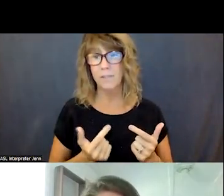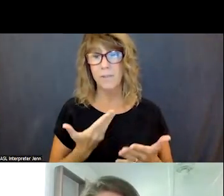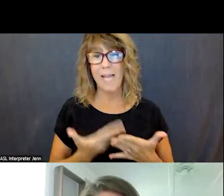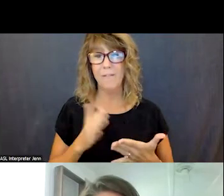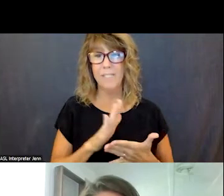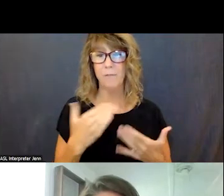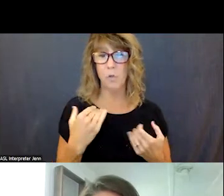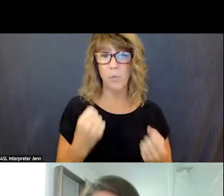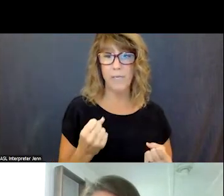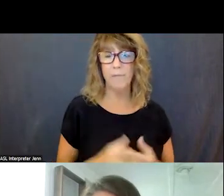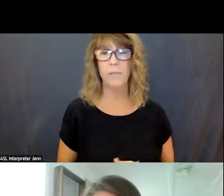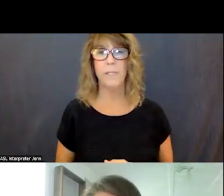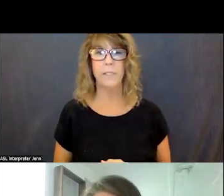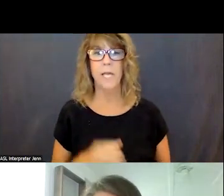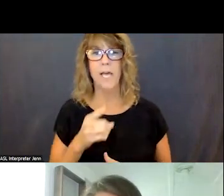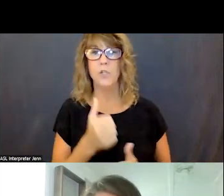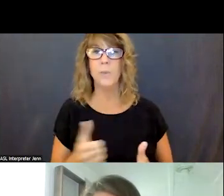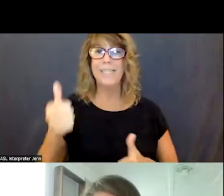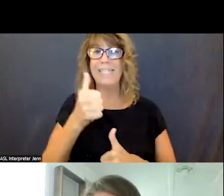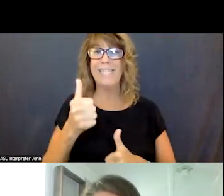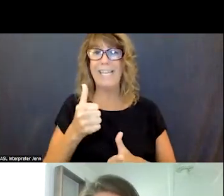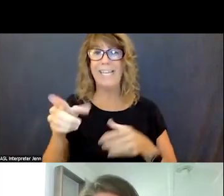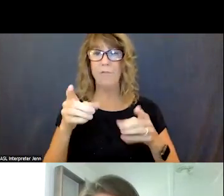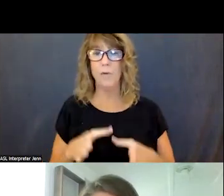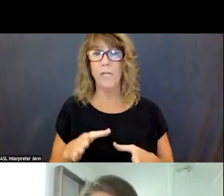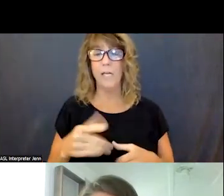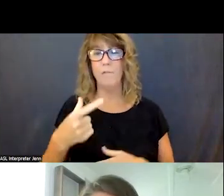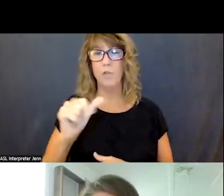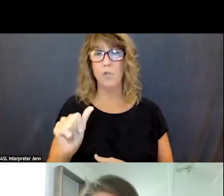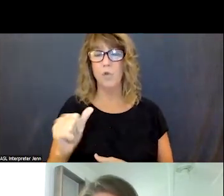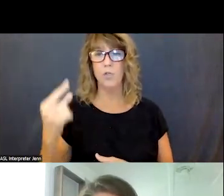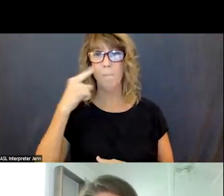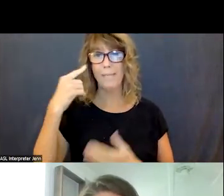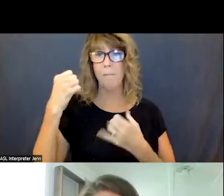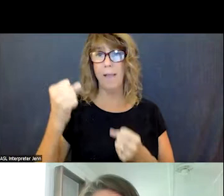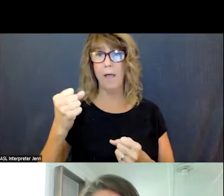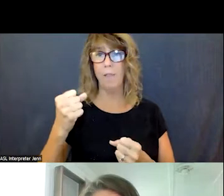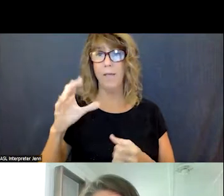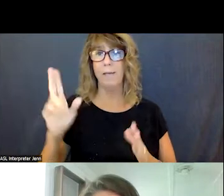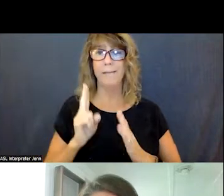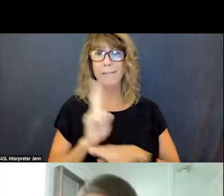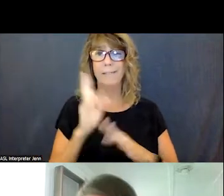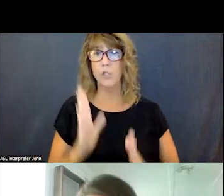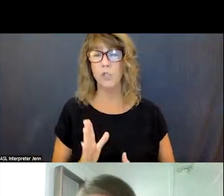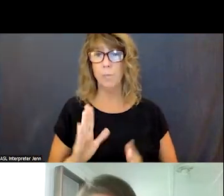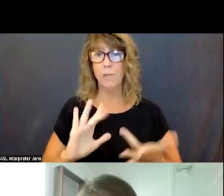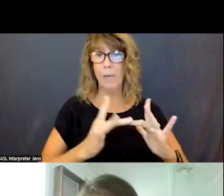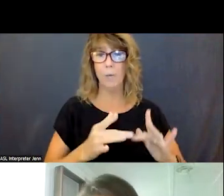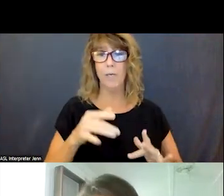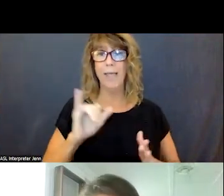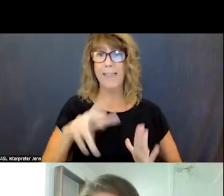recovery. Sherry was the executive director of the Georgia Mental Health Consumer Network, and in that role, she directed